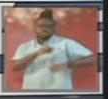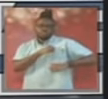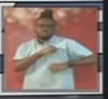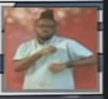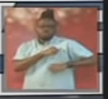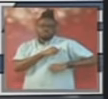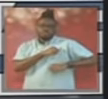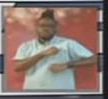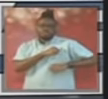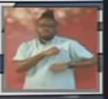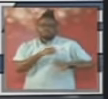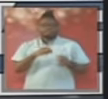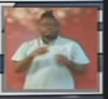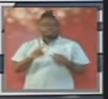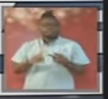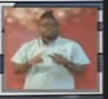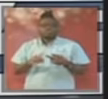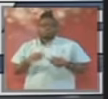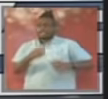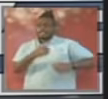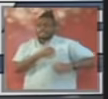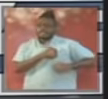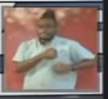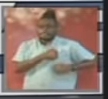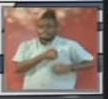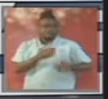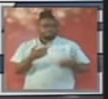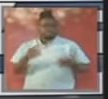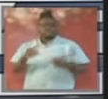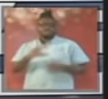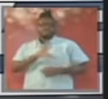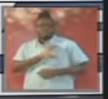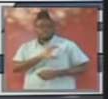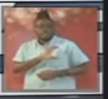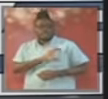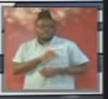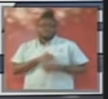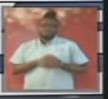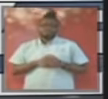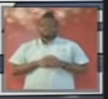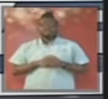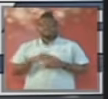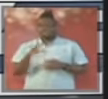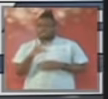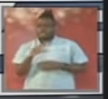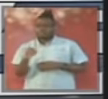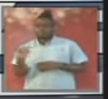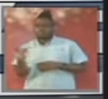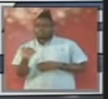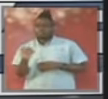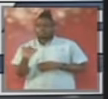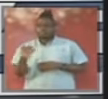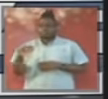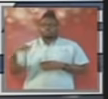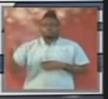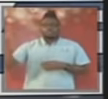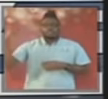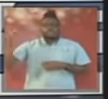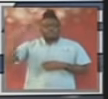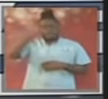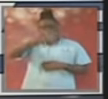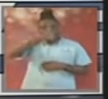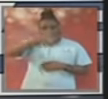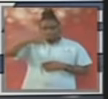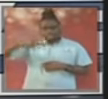Tobago Defense Force, the Trinidad and Tobago Police Service, and the Immigration Department, the Customs Department